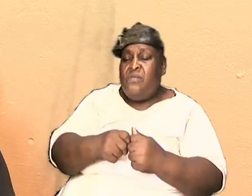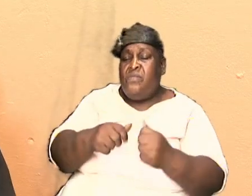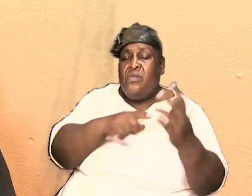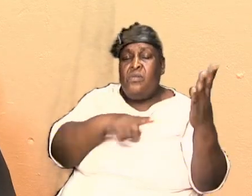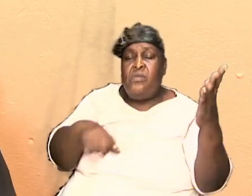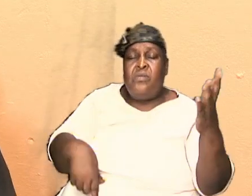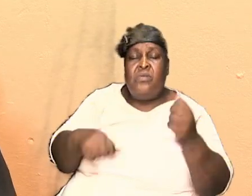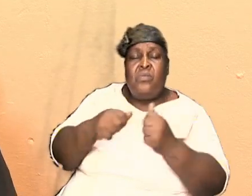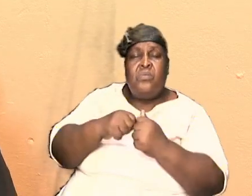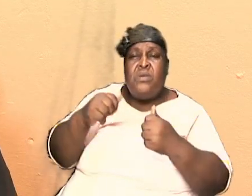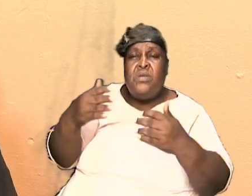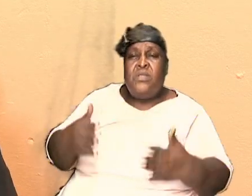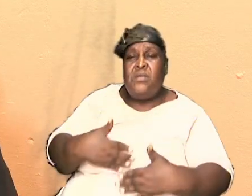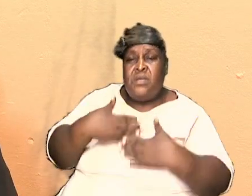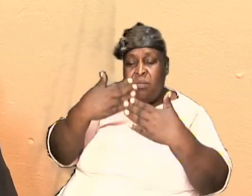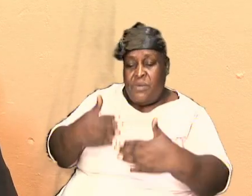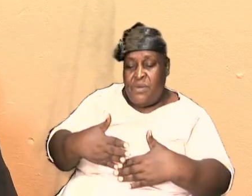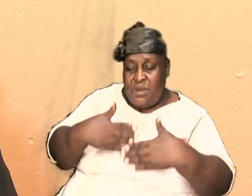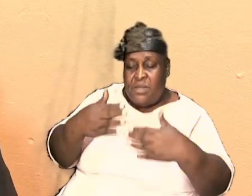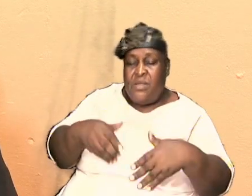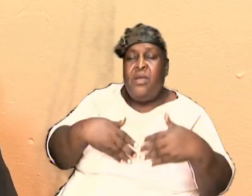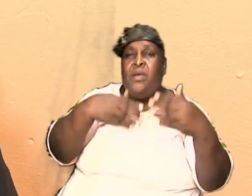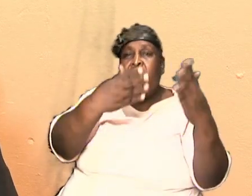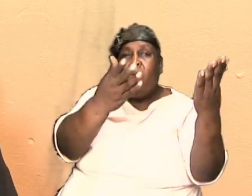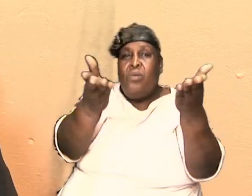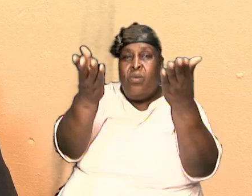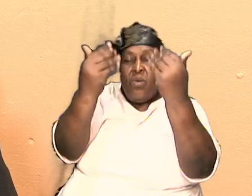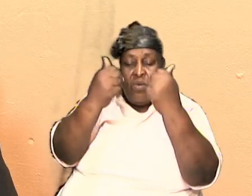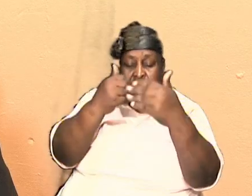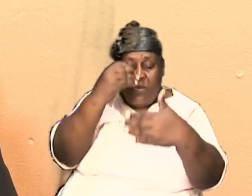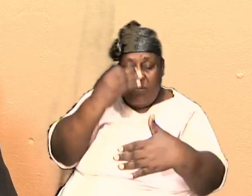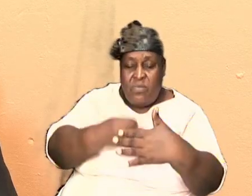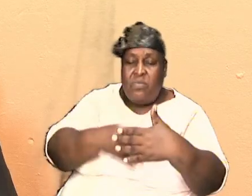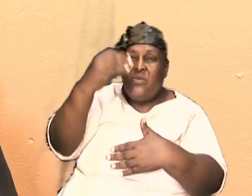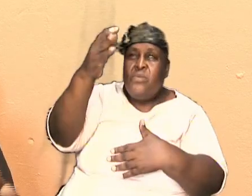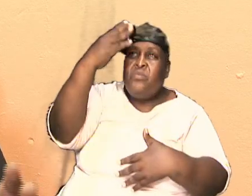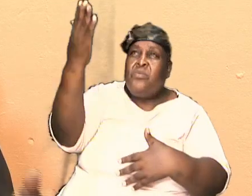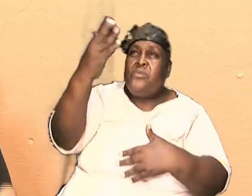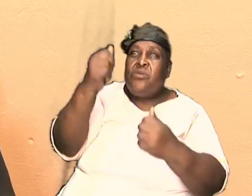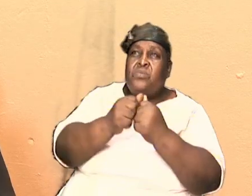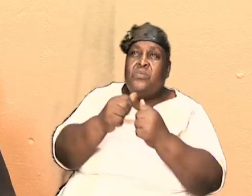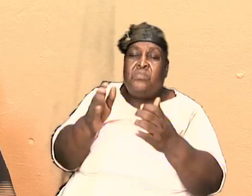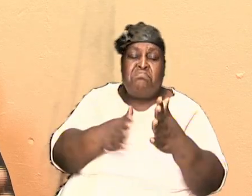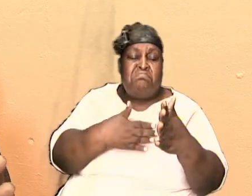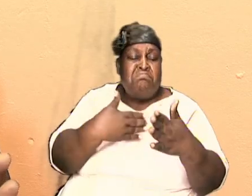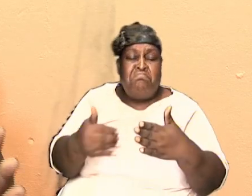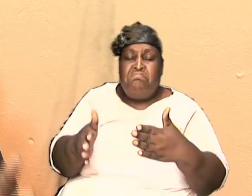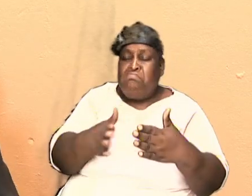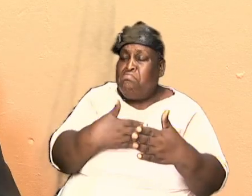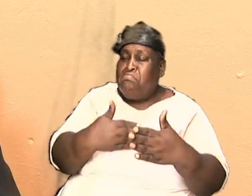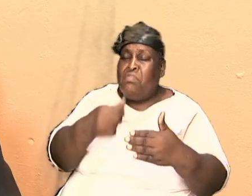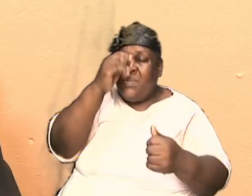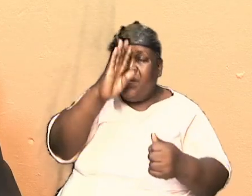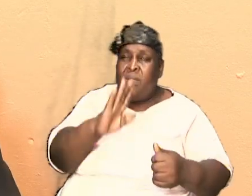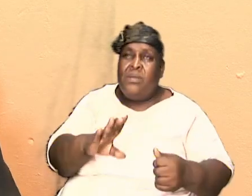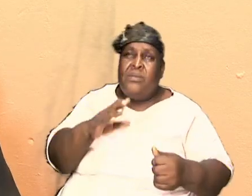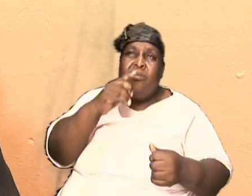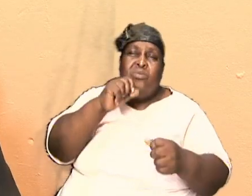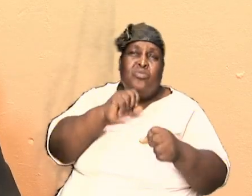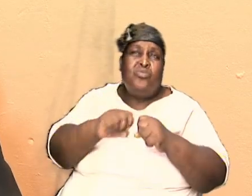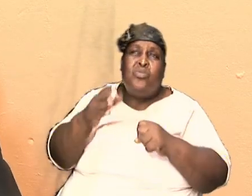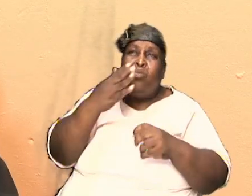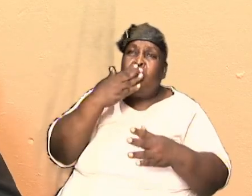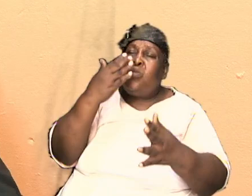and come before his presence with singing. Amen. You know, he's just so good, he's just so lovely and